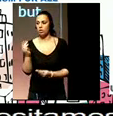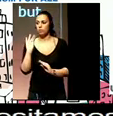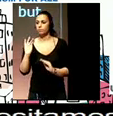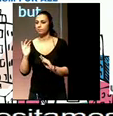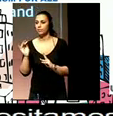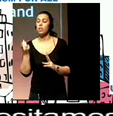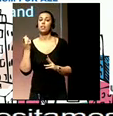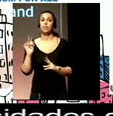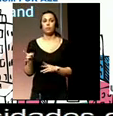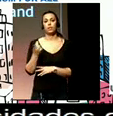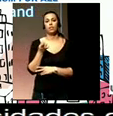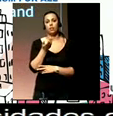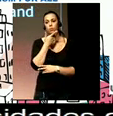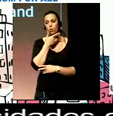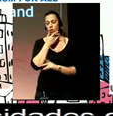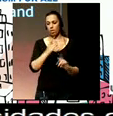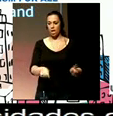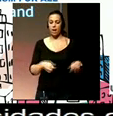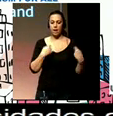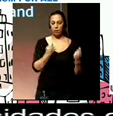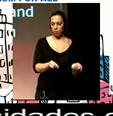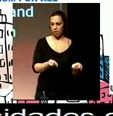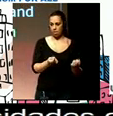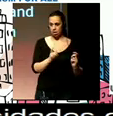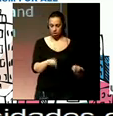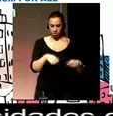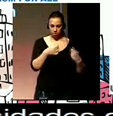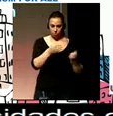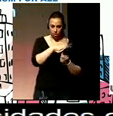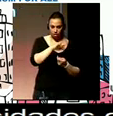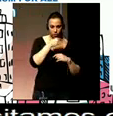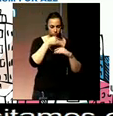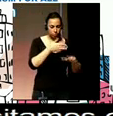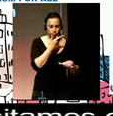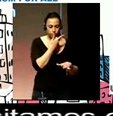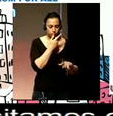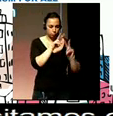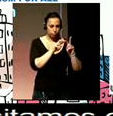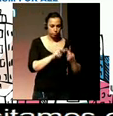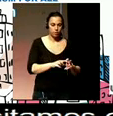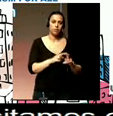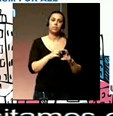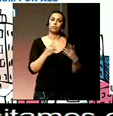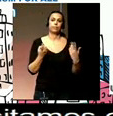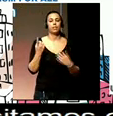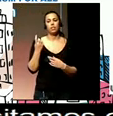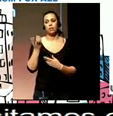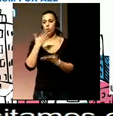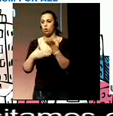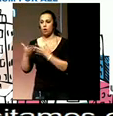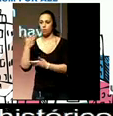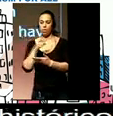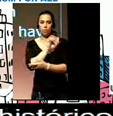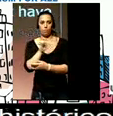need collaboration between everybody. And finally, I think we must have design quality. When we're dealing